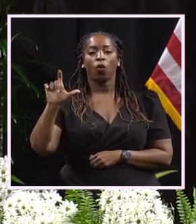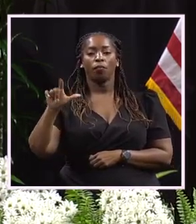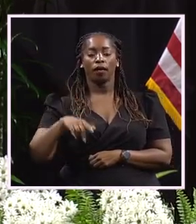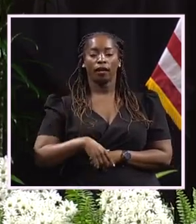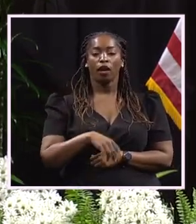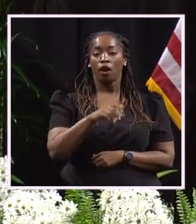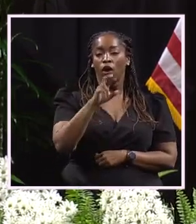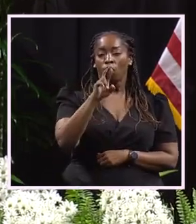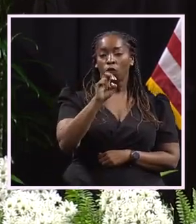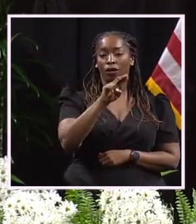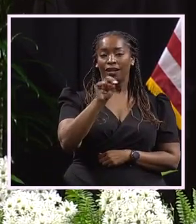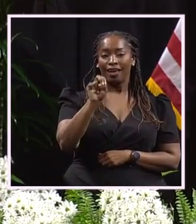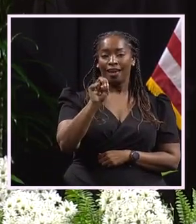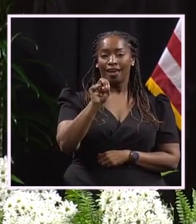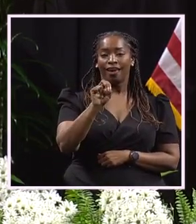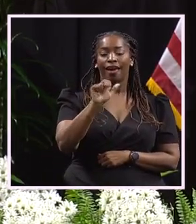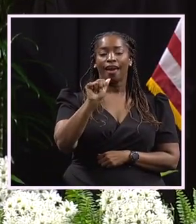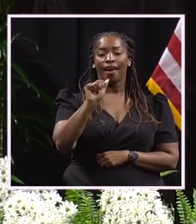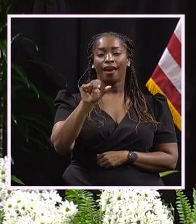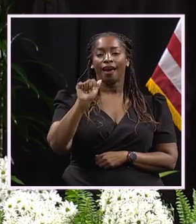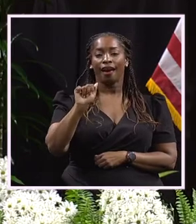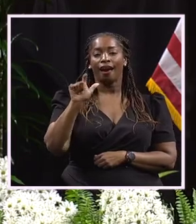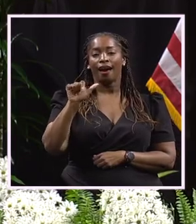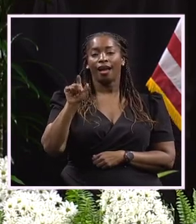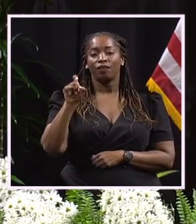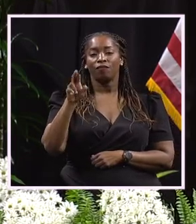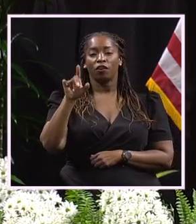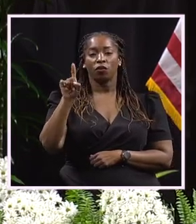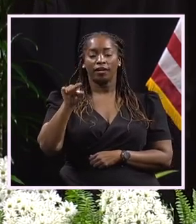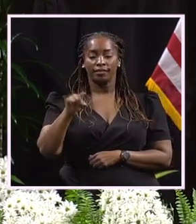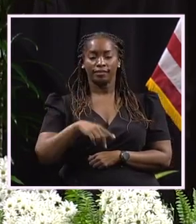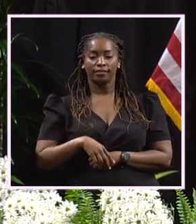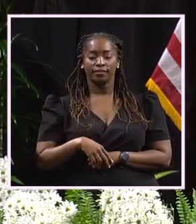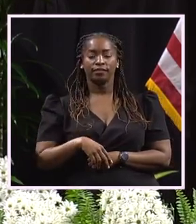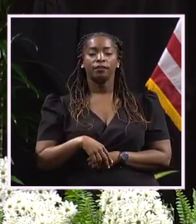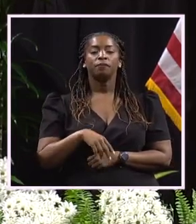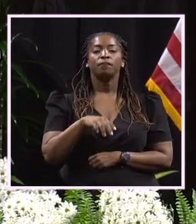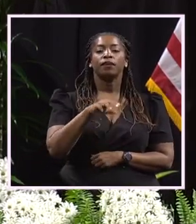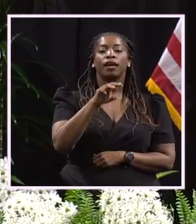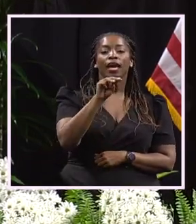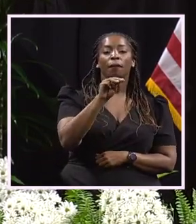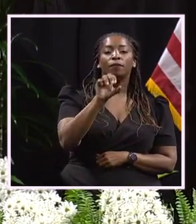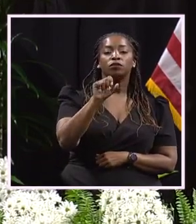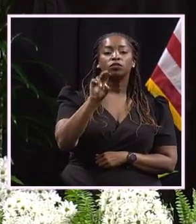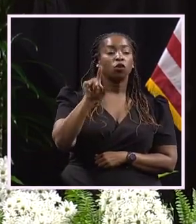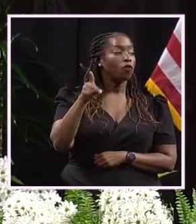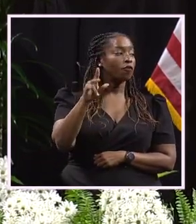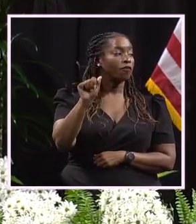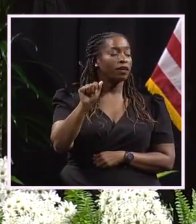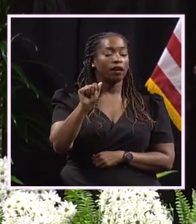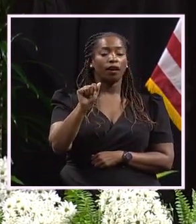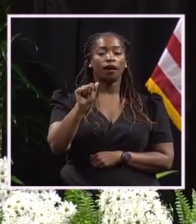Renee A. Alvarez. Anna Sofia Almaraz, cum